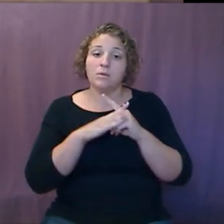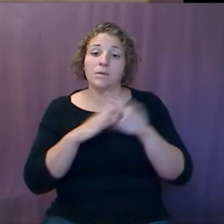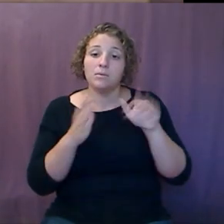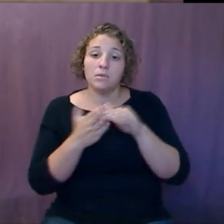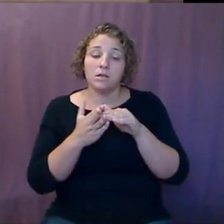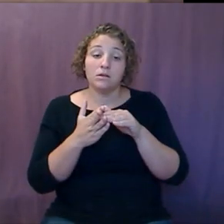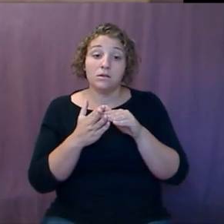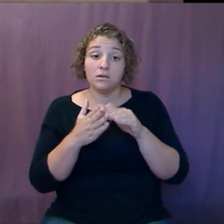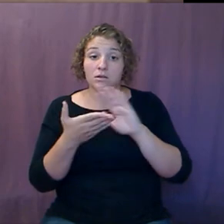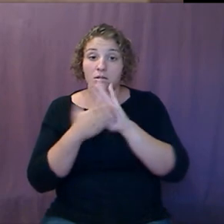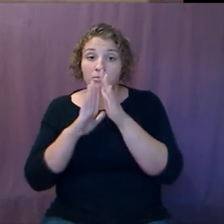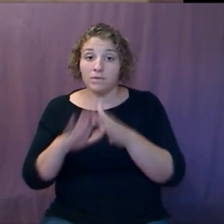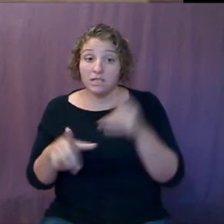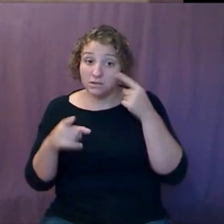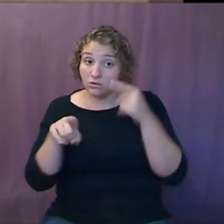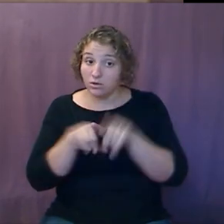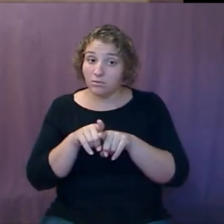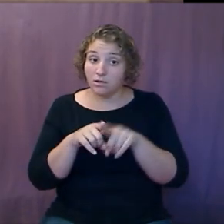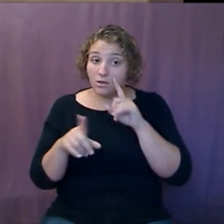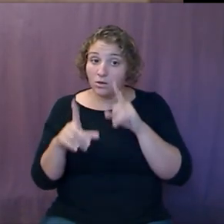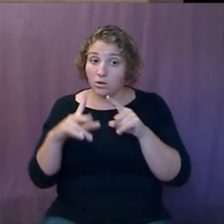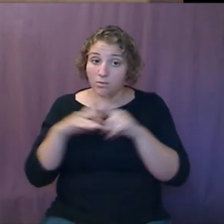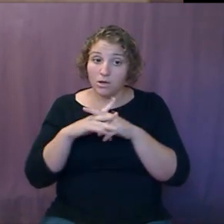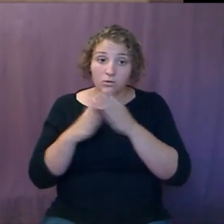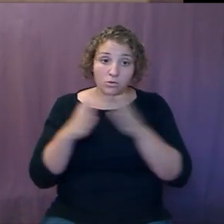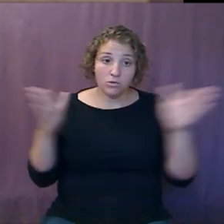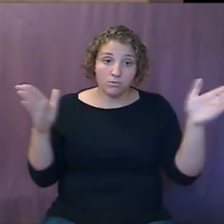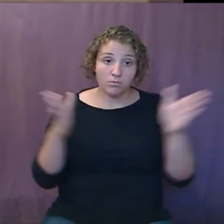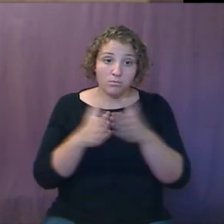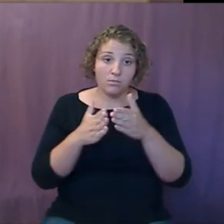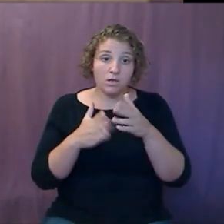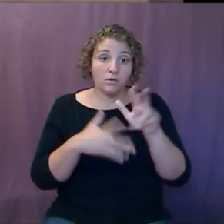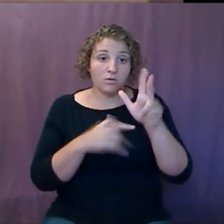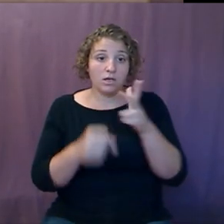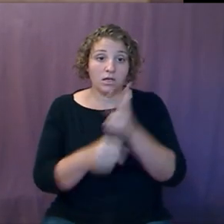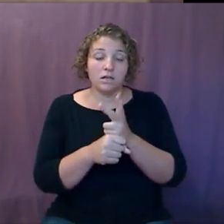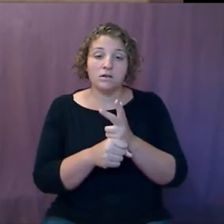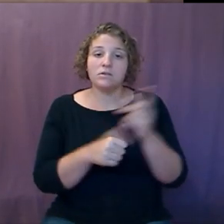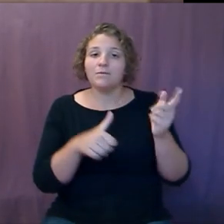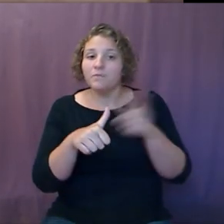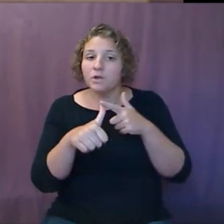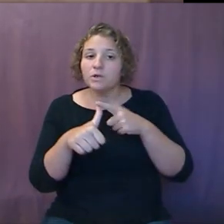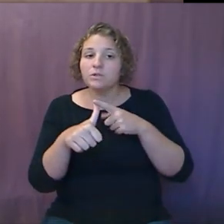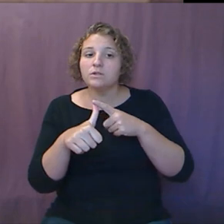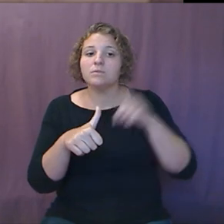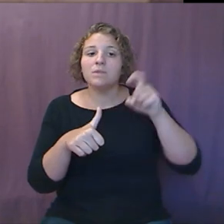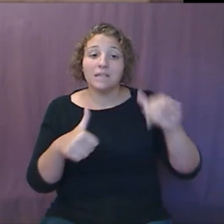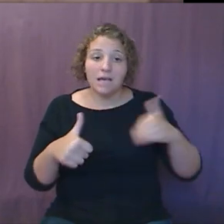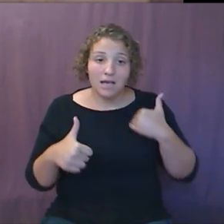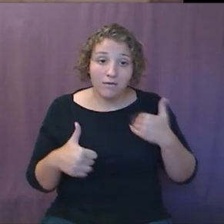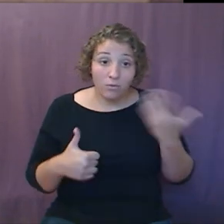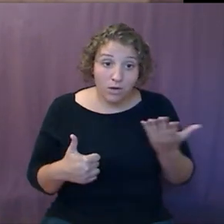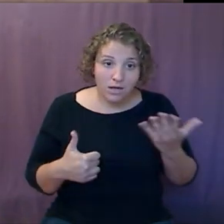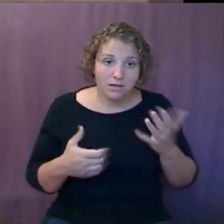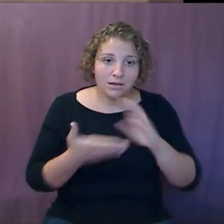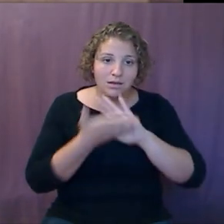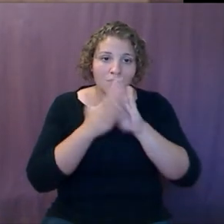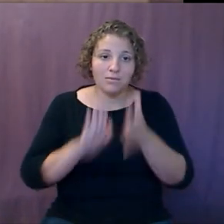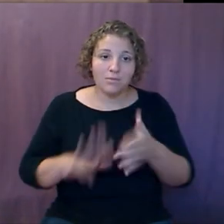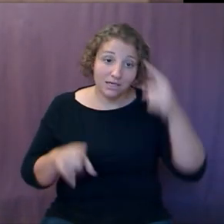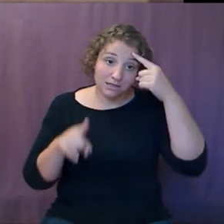of that peace agreement but whether it's right after it's signed or in the middle you first have to have the peace agreement now i'll